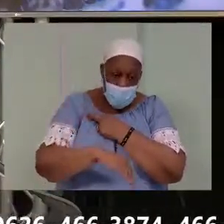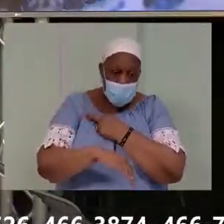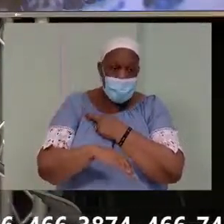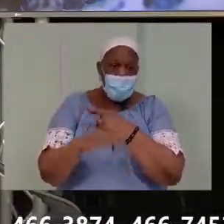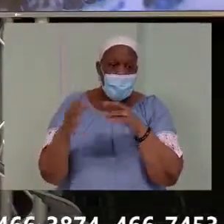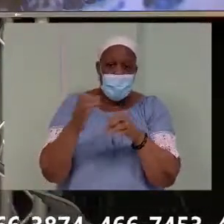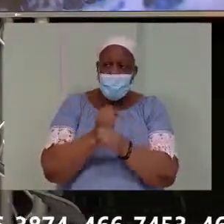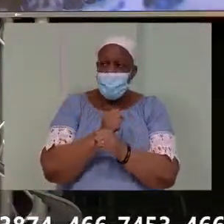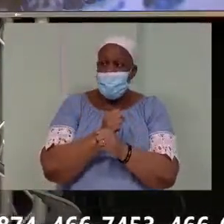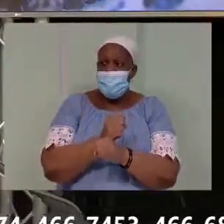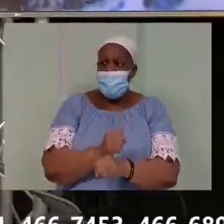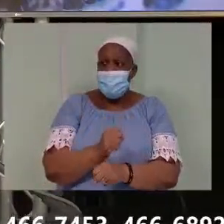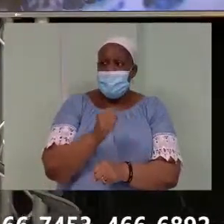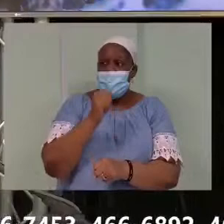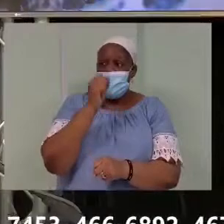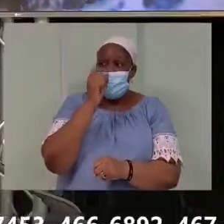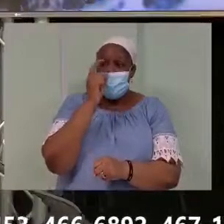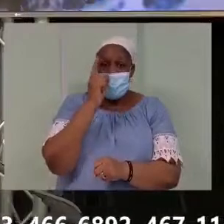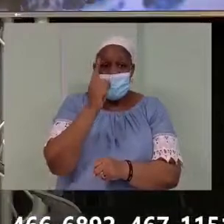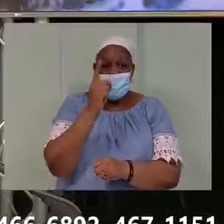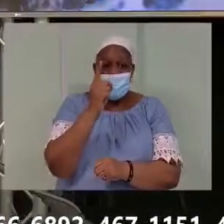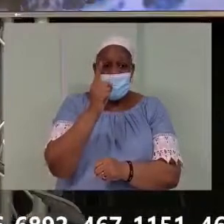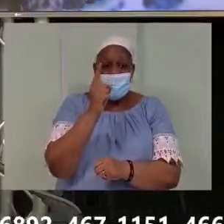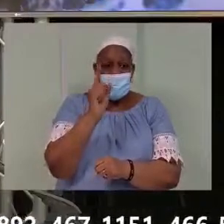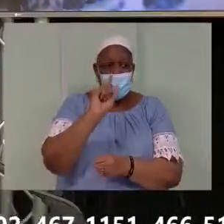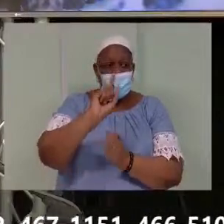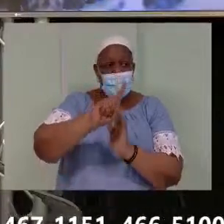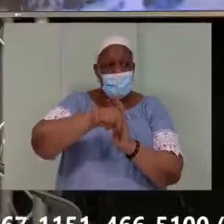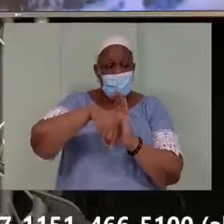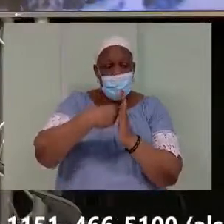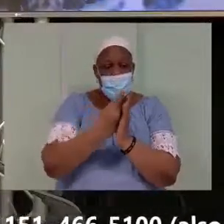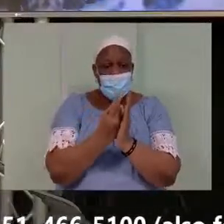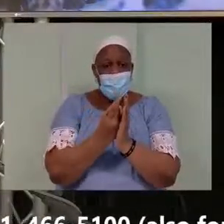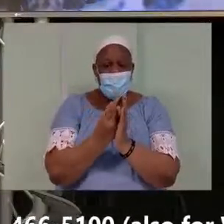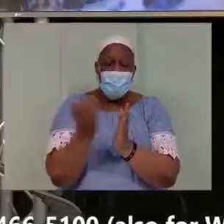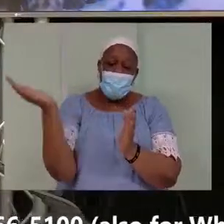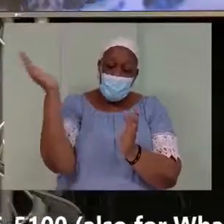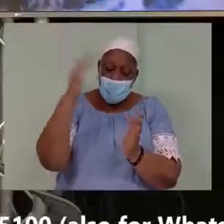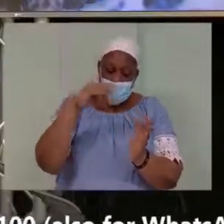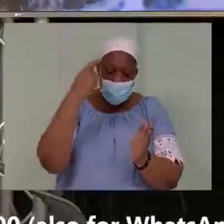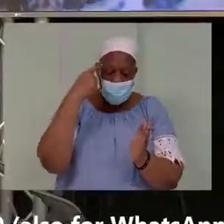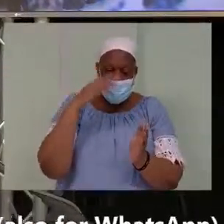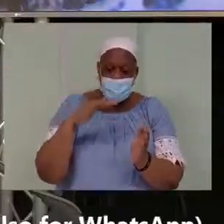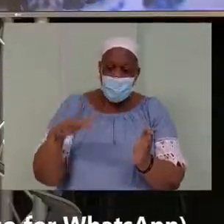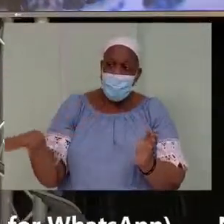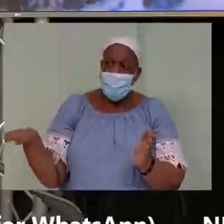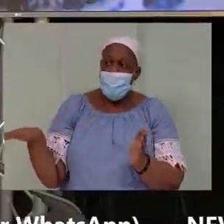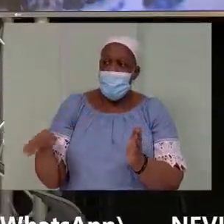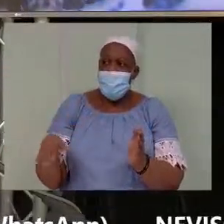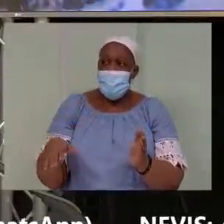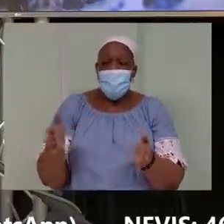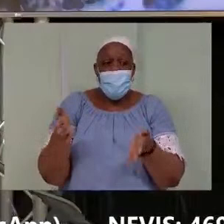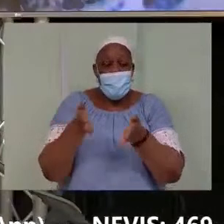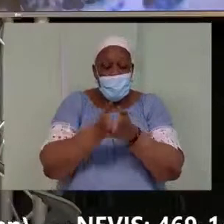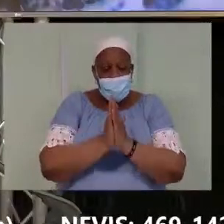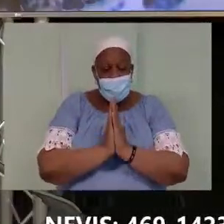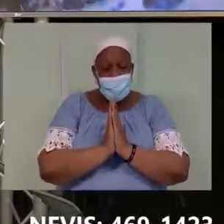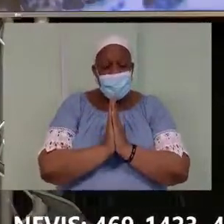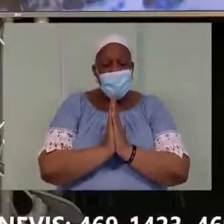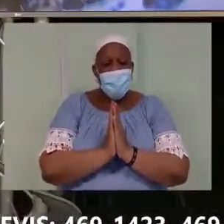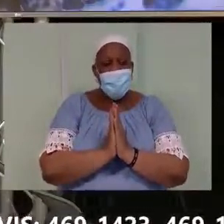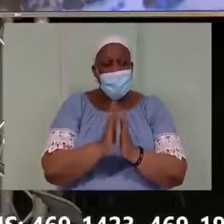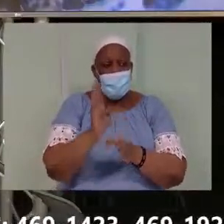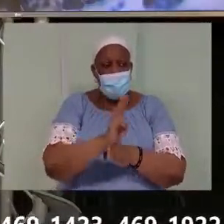child, we are giving you at least 1 hour. We are also encouraging the business community to